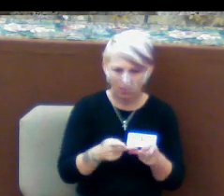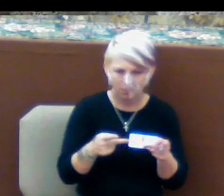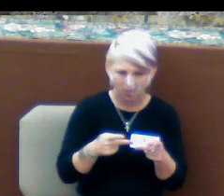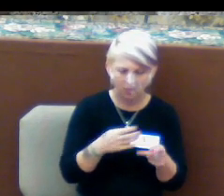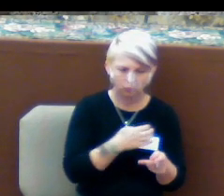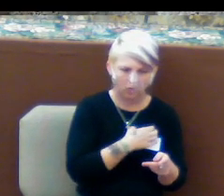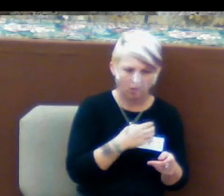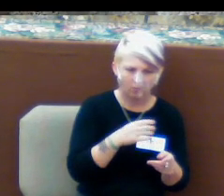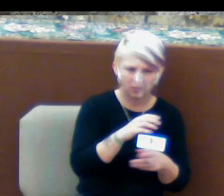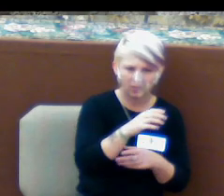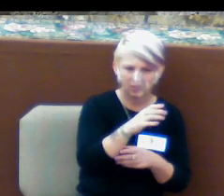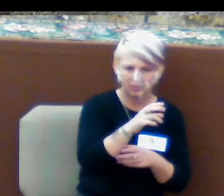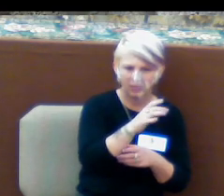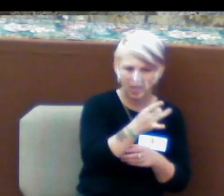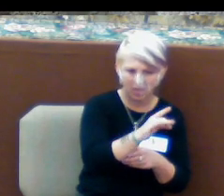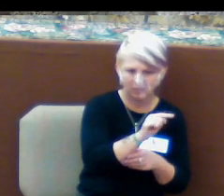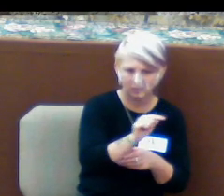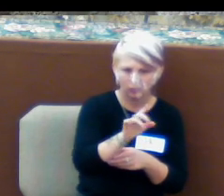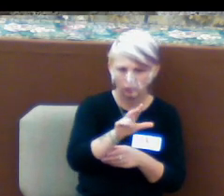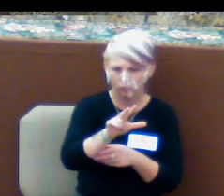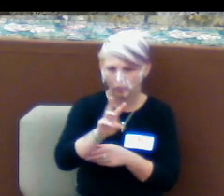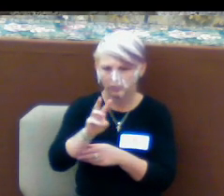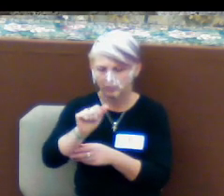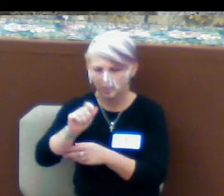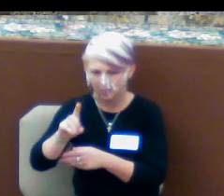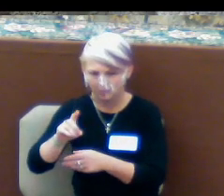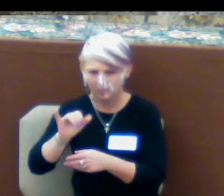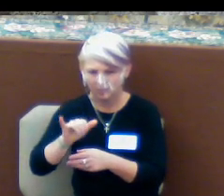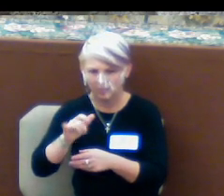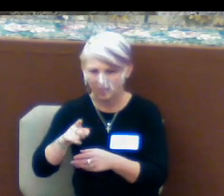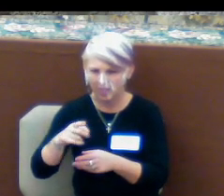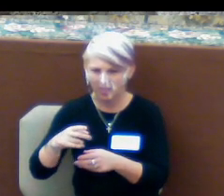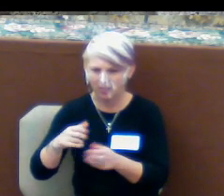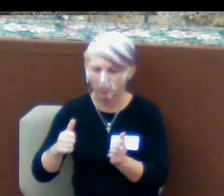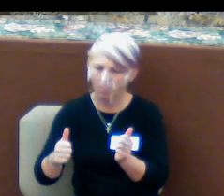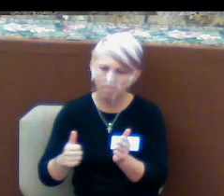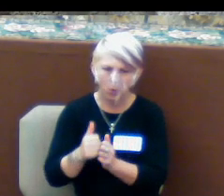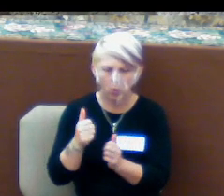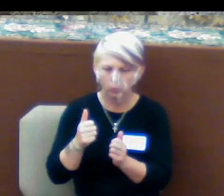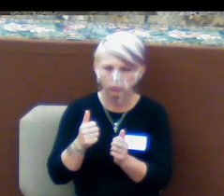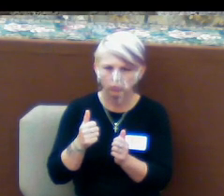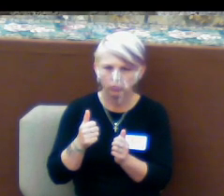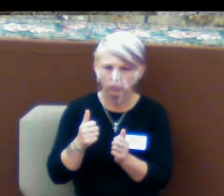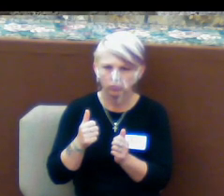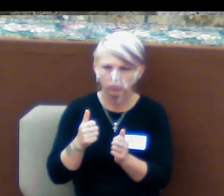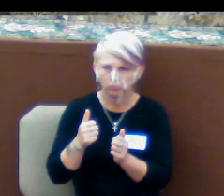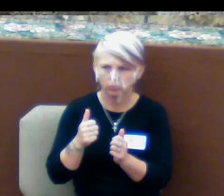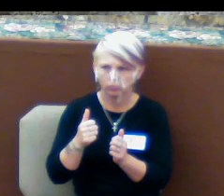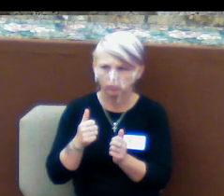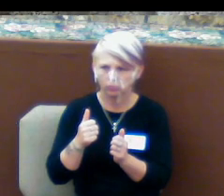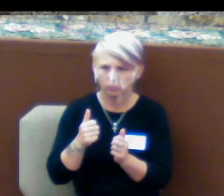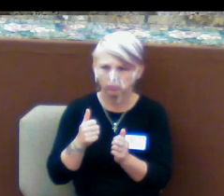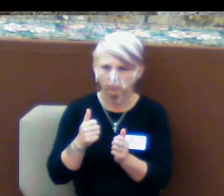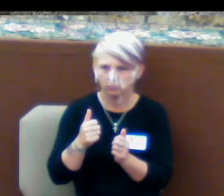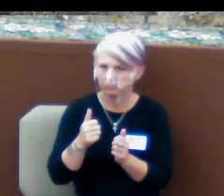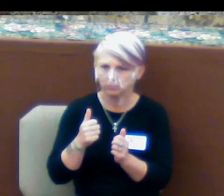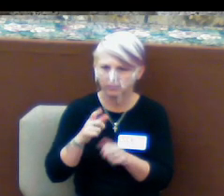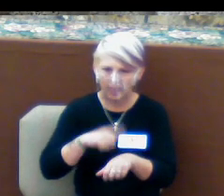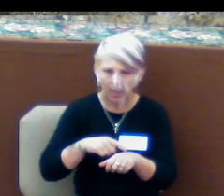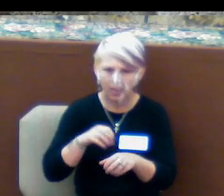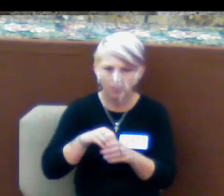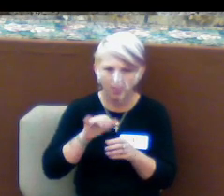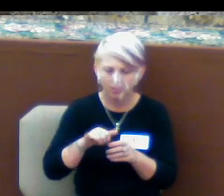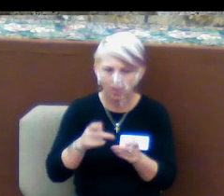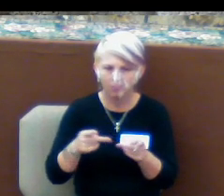than anyone else in this era, indicating his skill and his political shrewdness. Caiaphas knows that